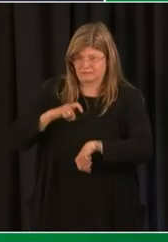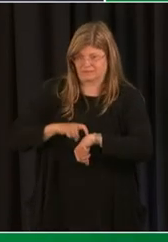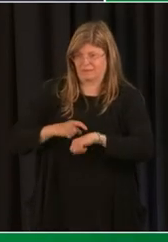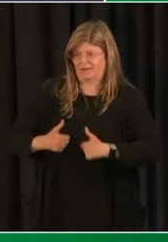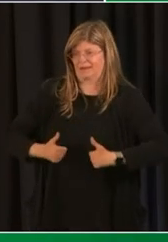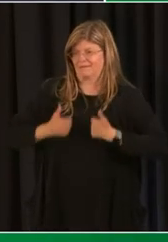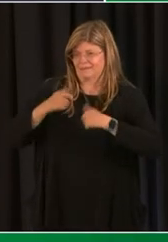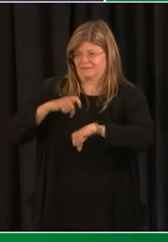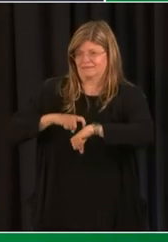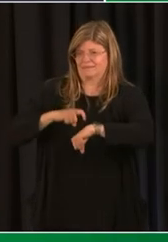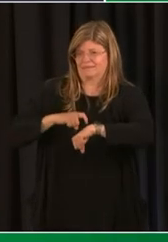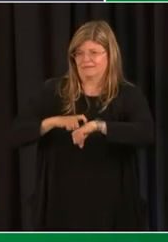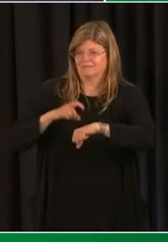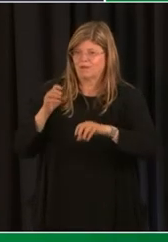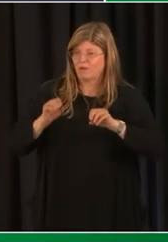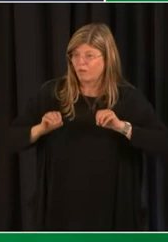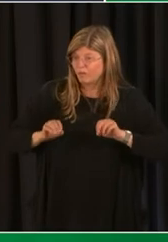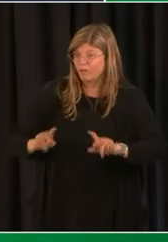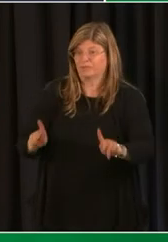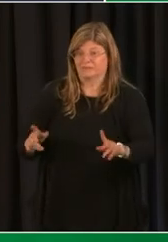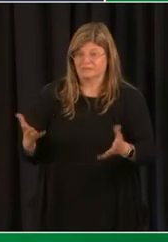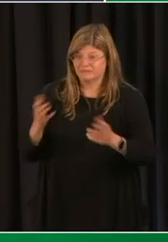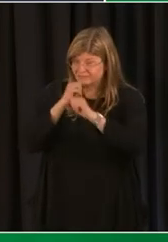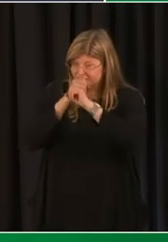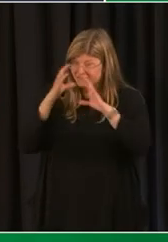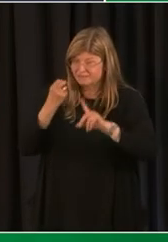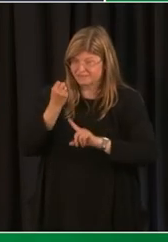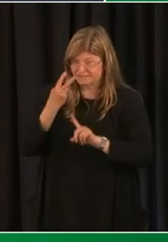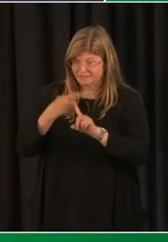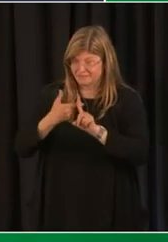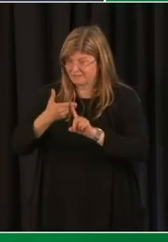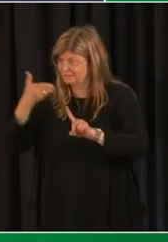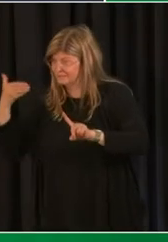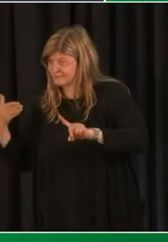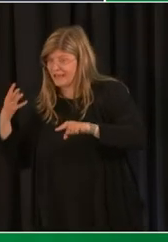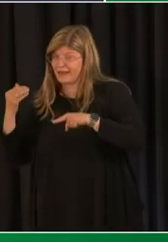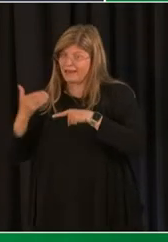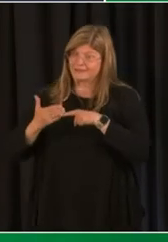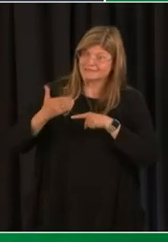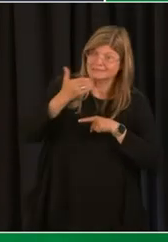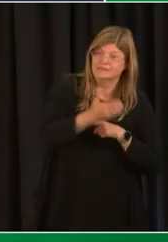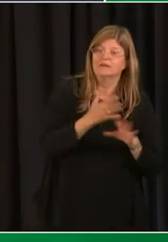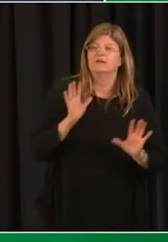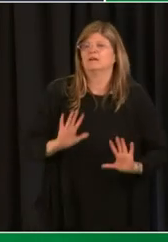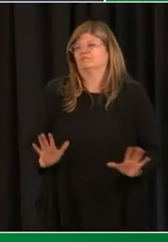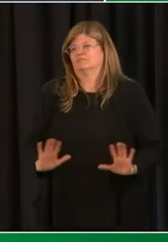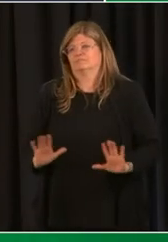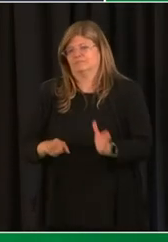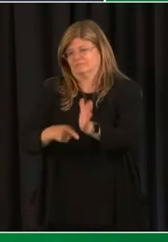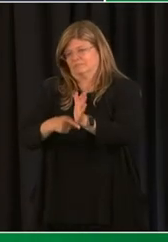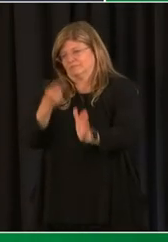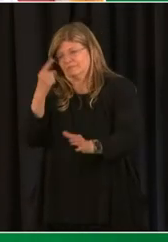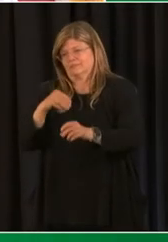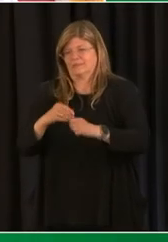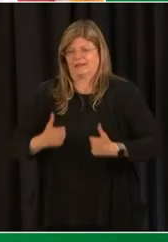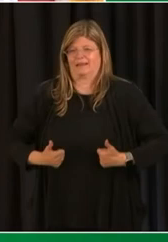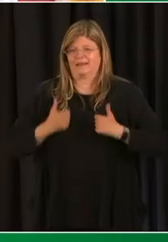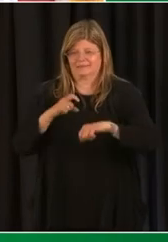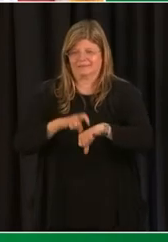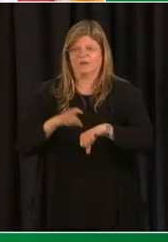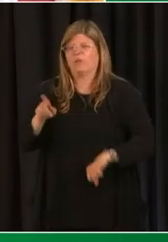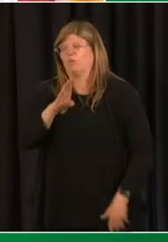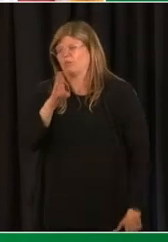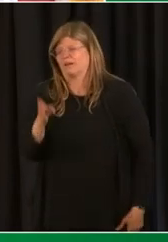once-in-a-lifetime opportunity. Imagine up to 12 months of your rent paid, once-in-a-lifetime opportunity. I go back to my